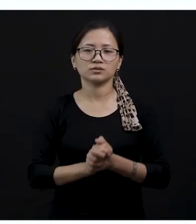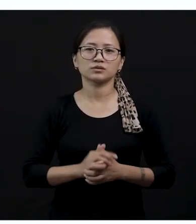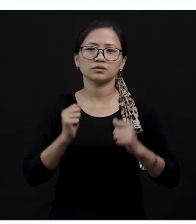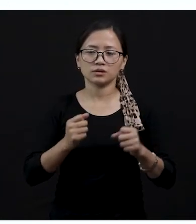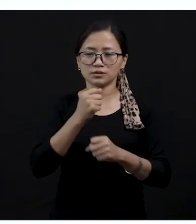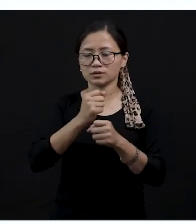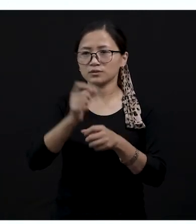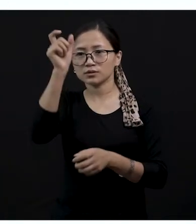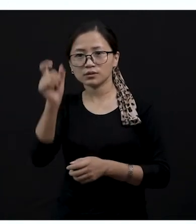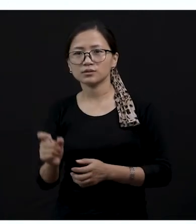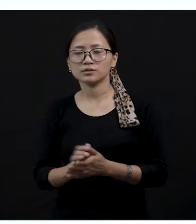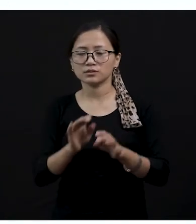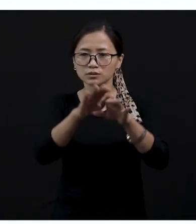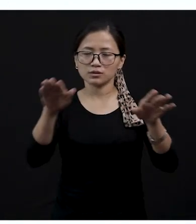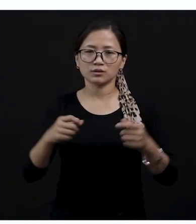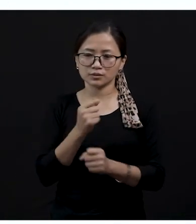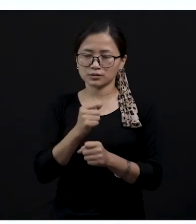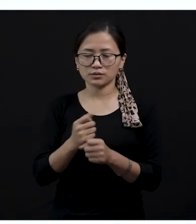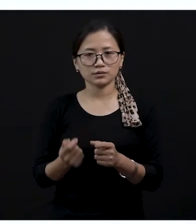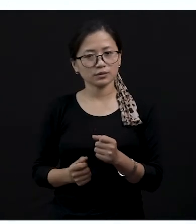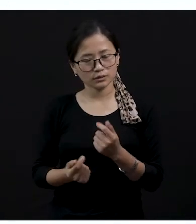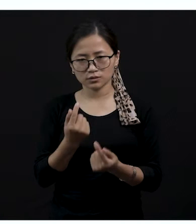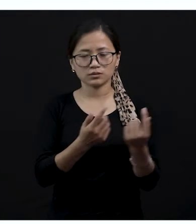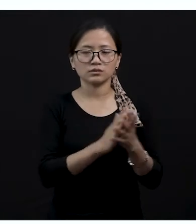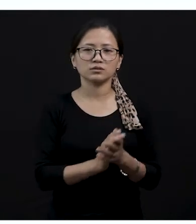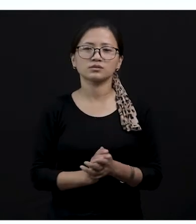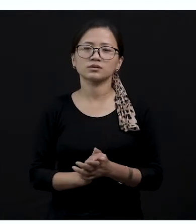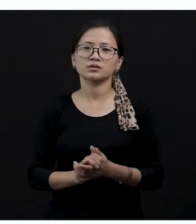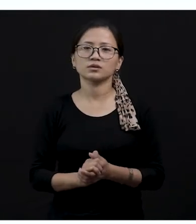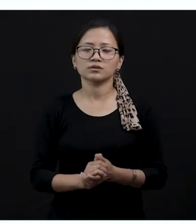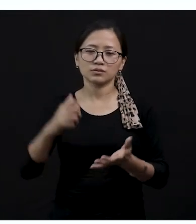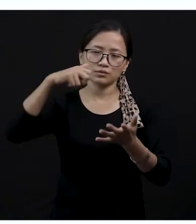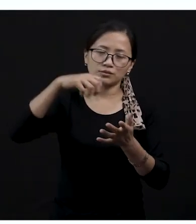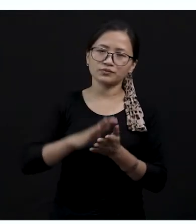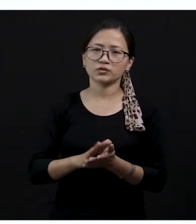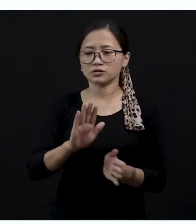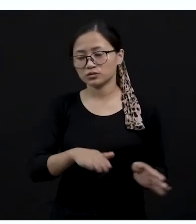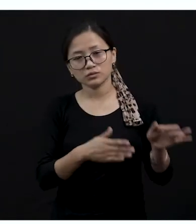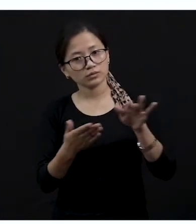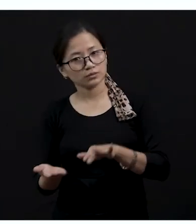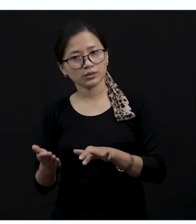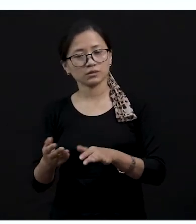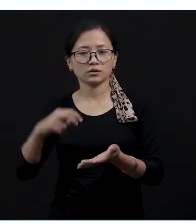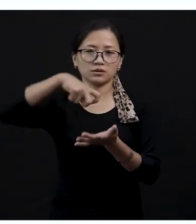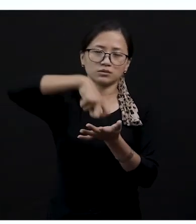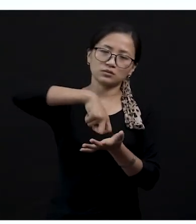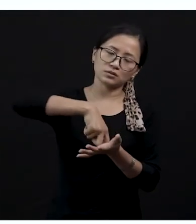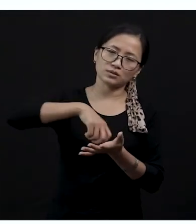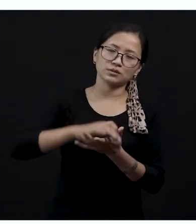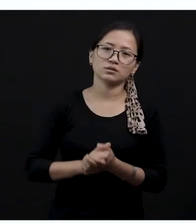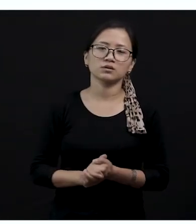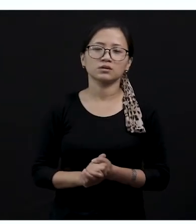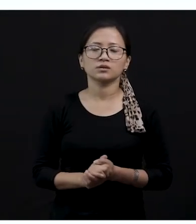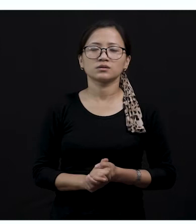the gardener suddenly slapped his knee. When we laugh, we bend down and slapped our knee, right? So, and